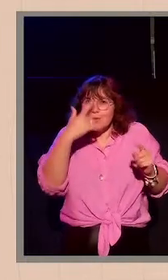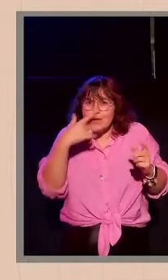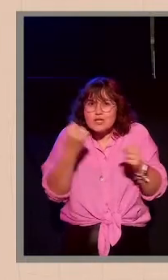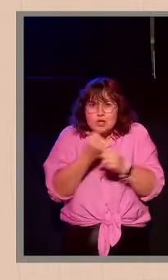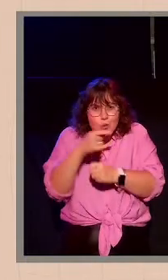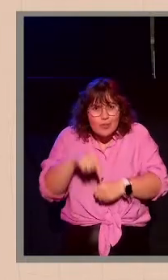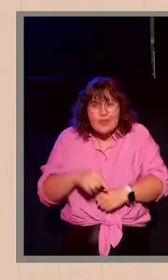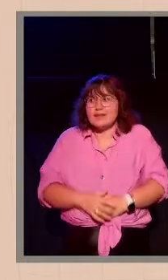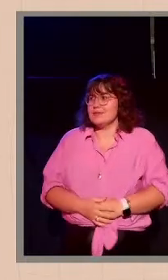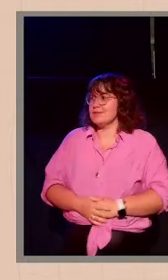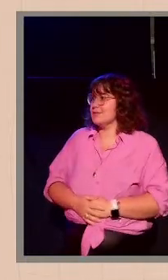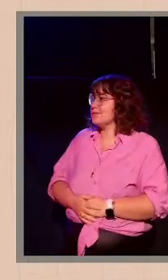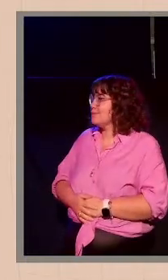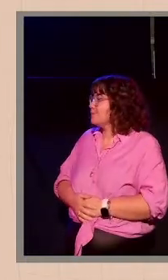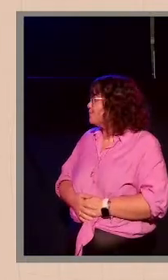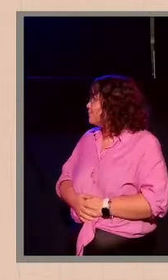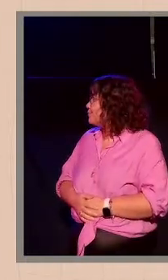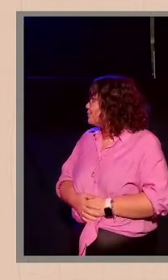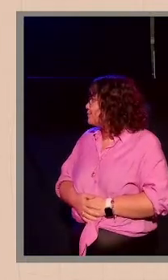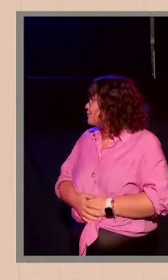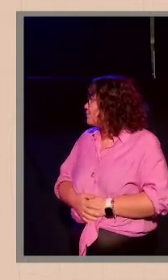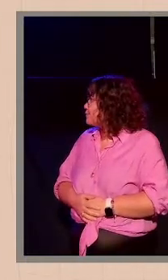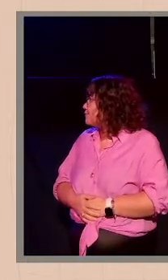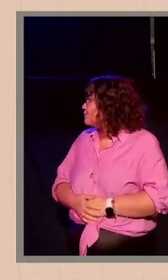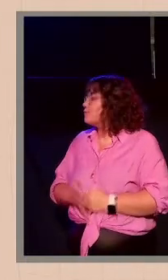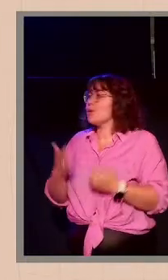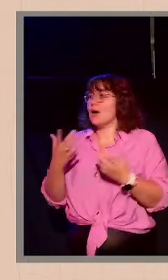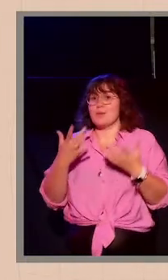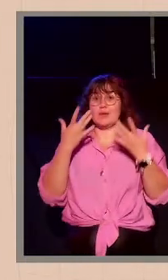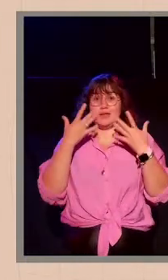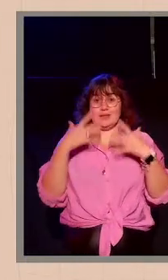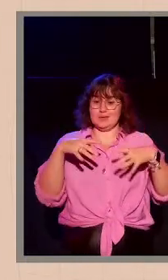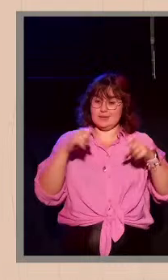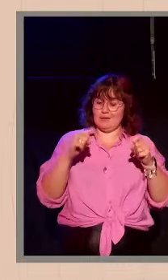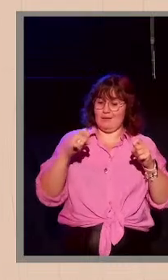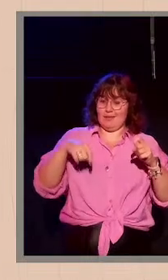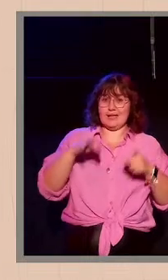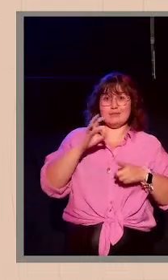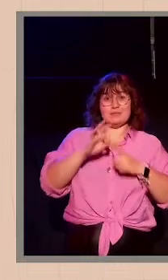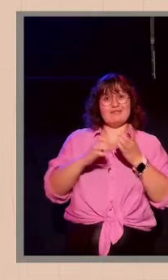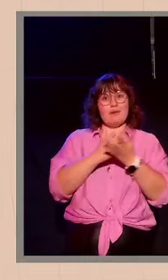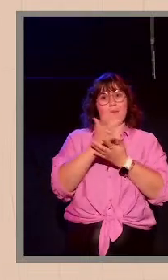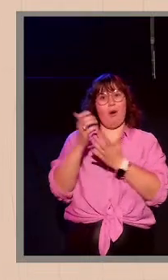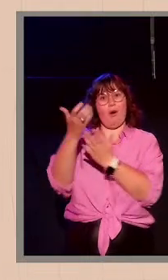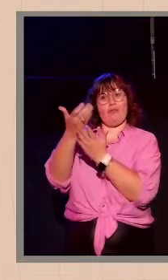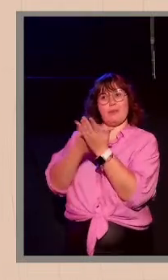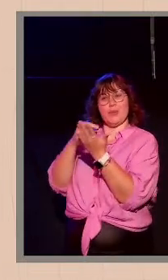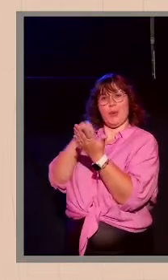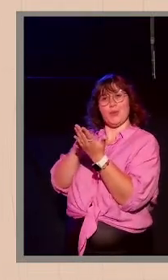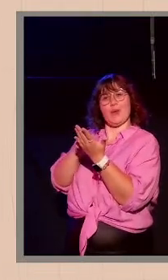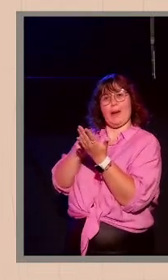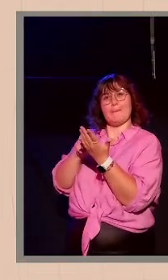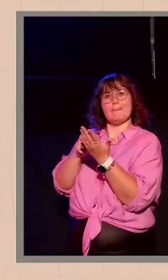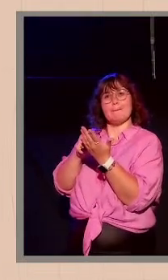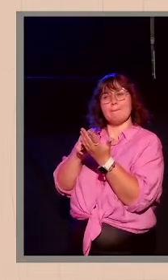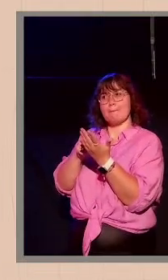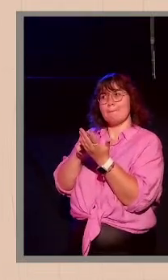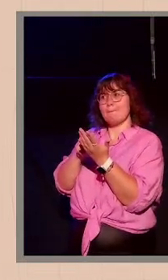it. So I'm going to start this particular bit of the program,